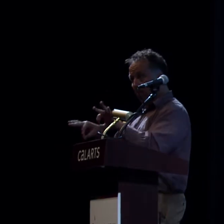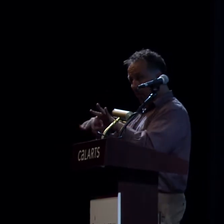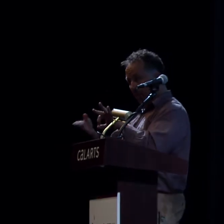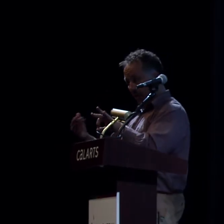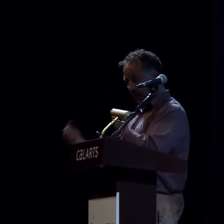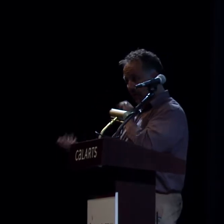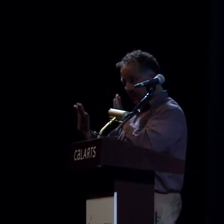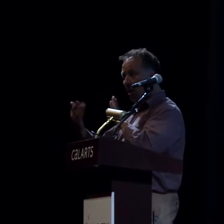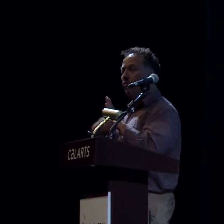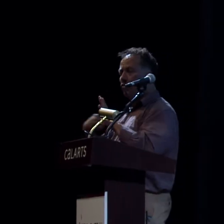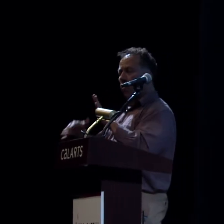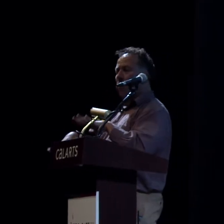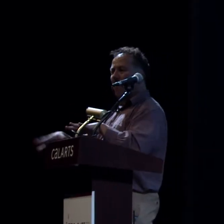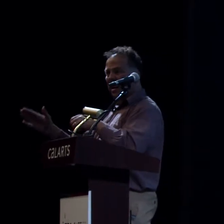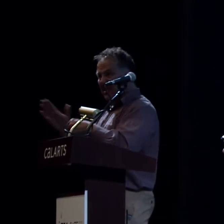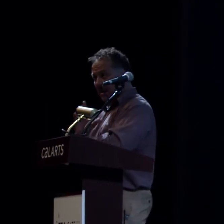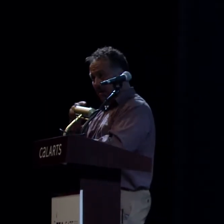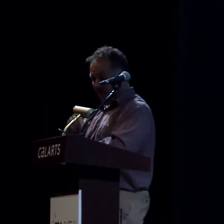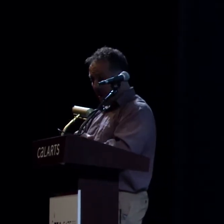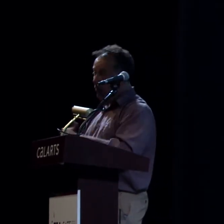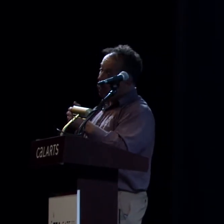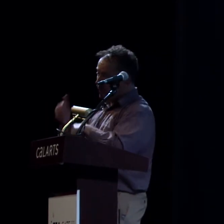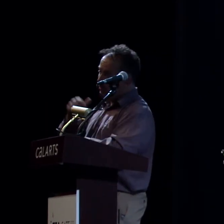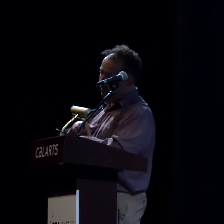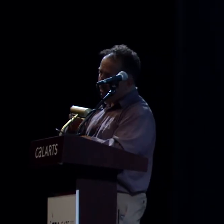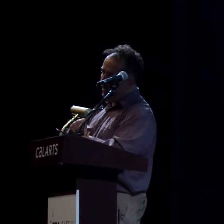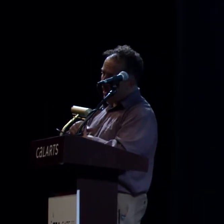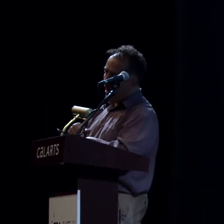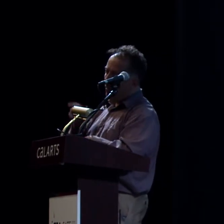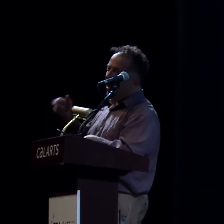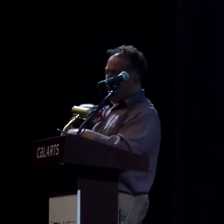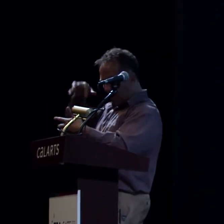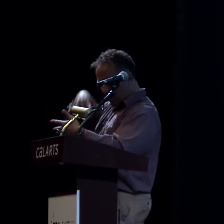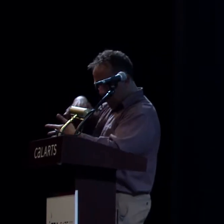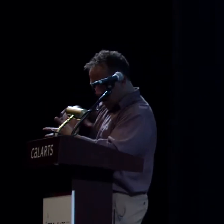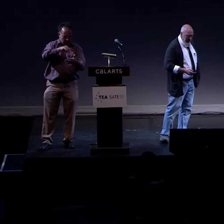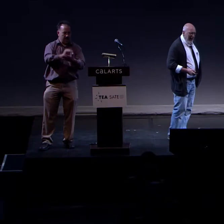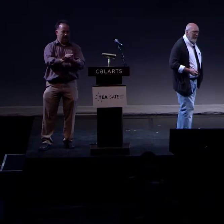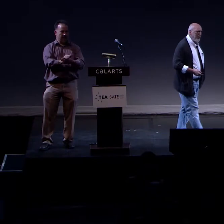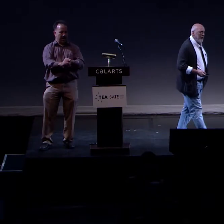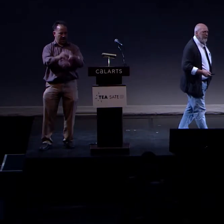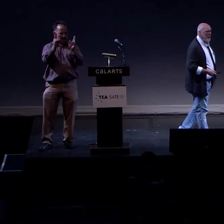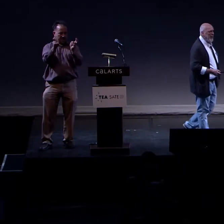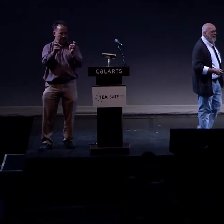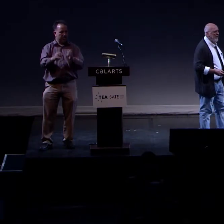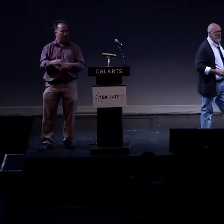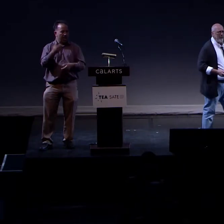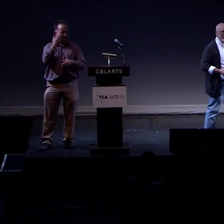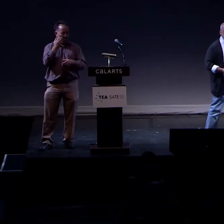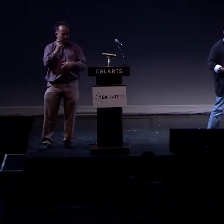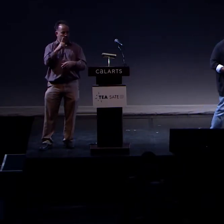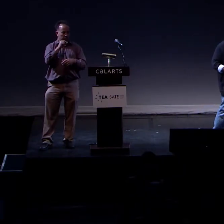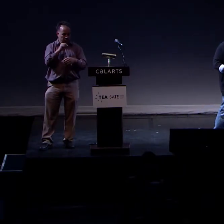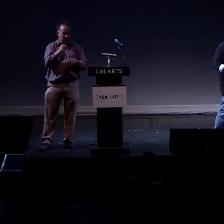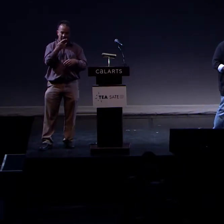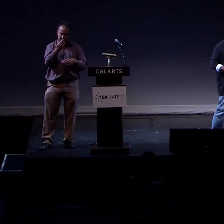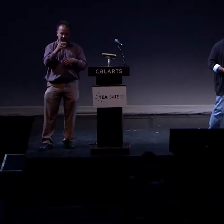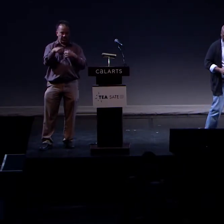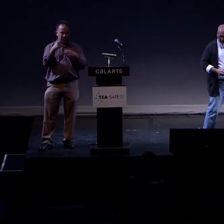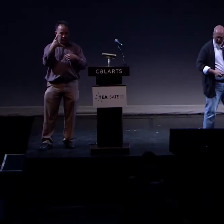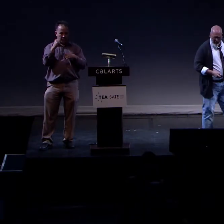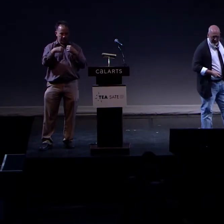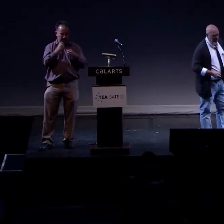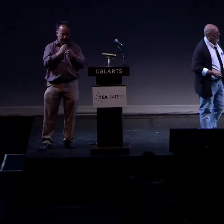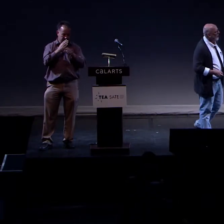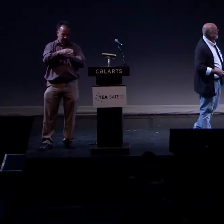I spent my entire time at SciArc, or most of my time at SciArc, studying this issue. And you know, in the 20 years or the 15 years since I